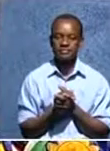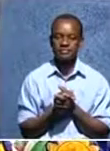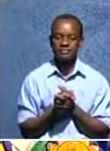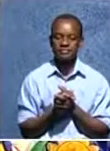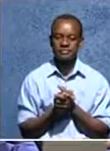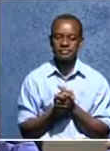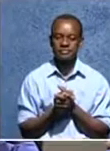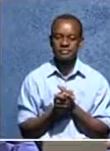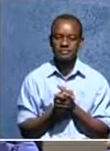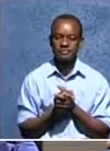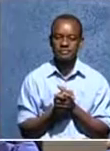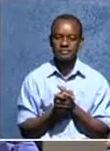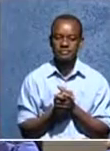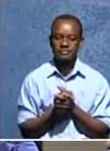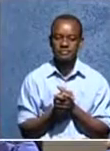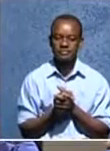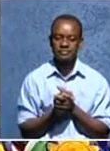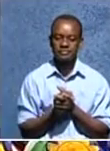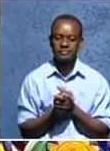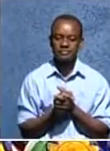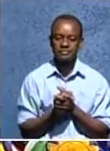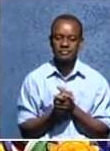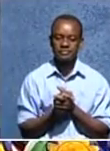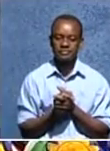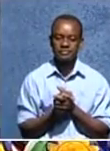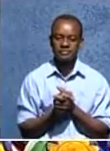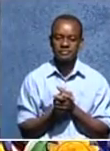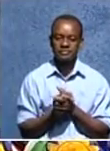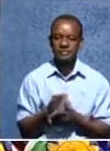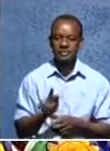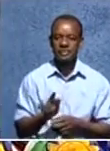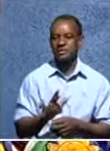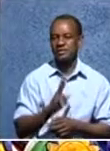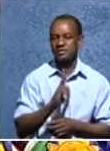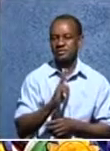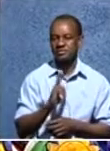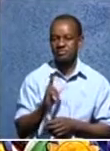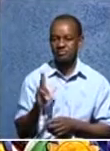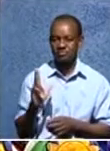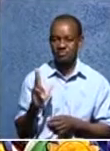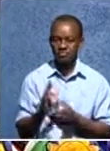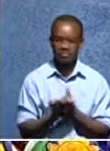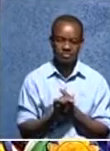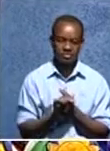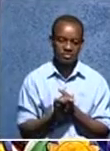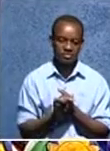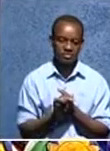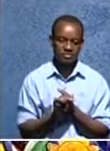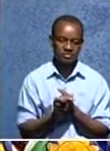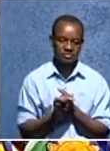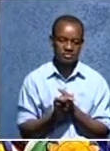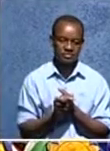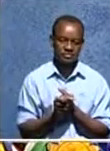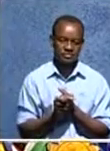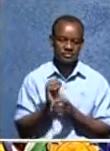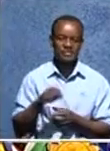it's still seen as something that is of luxury. And Hunt, some 3-4 years ago, I think in 2009, we launched a campaign which we called the Hunt Tourism Awareness